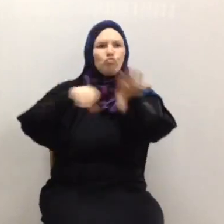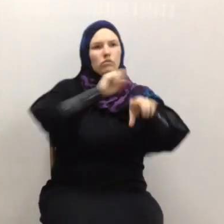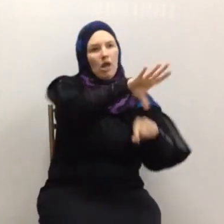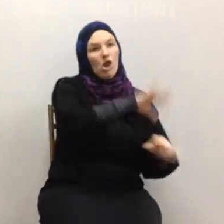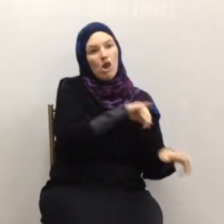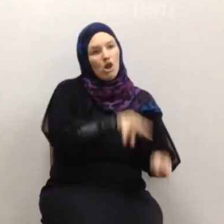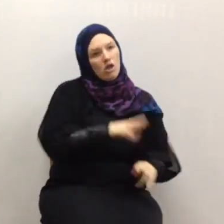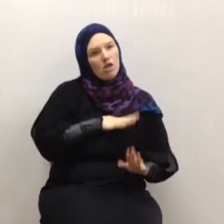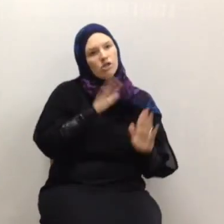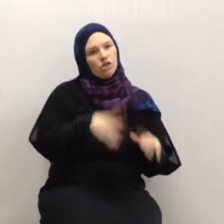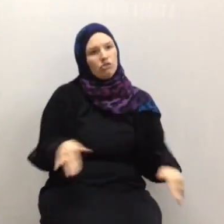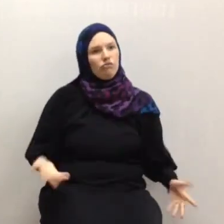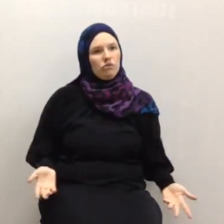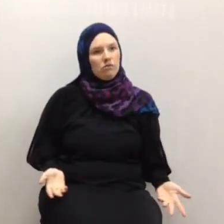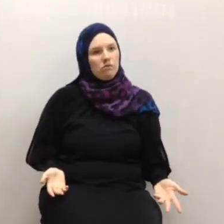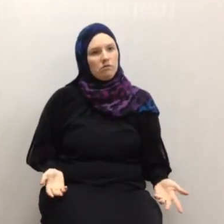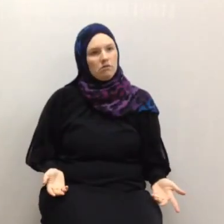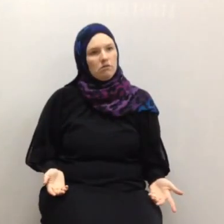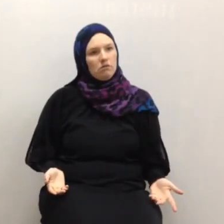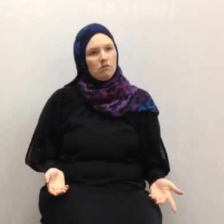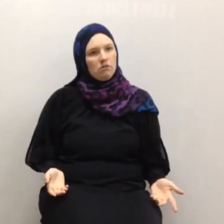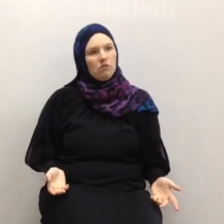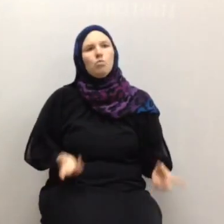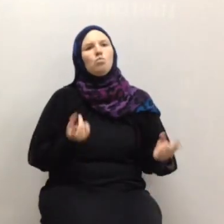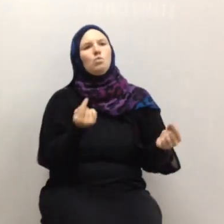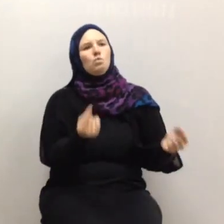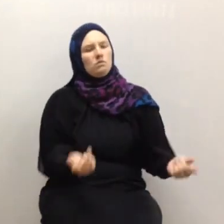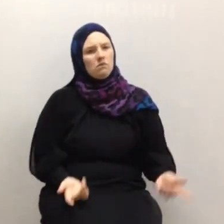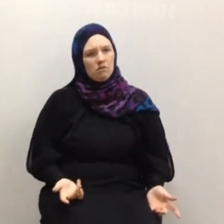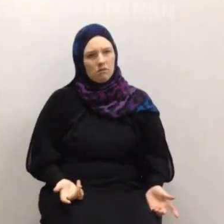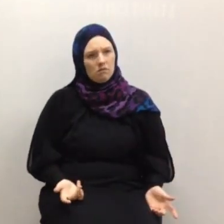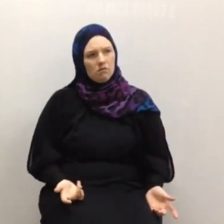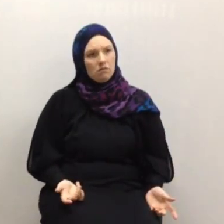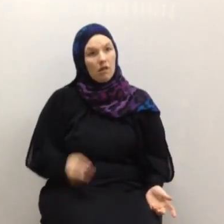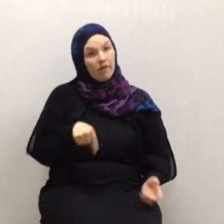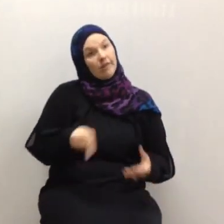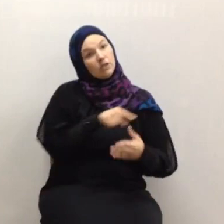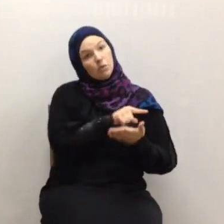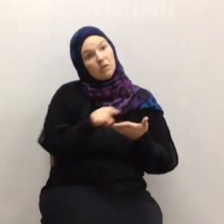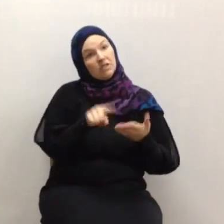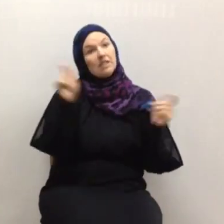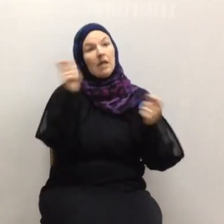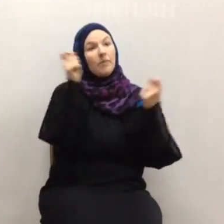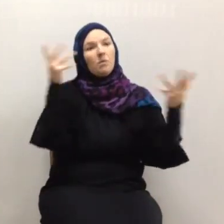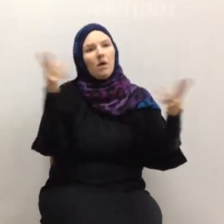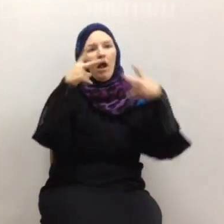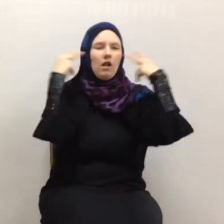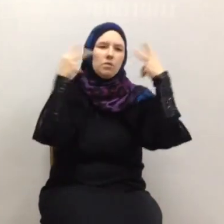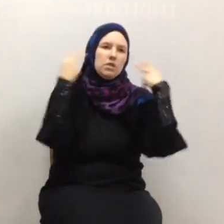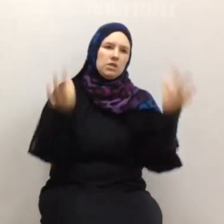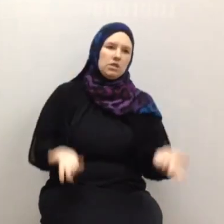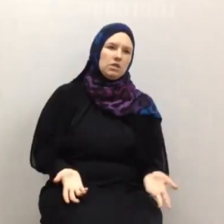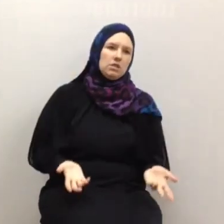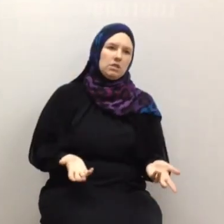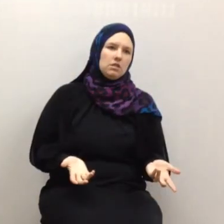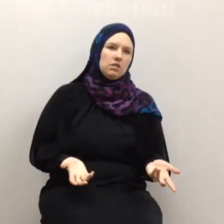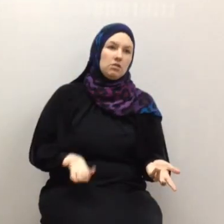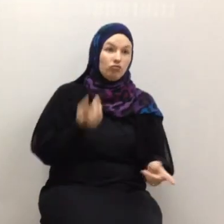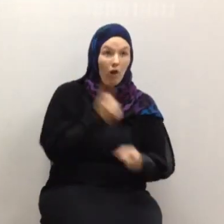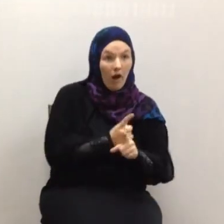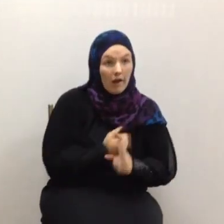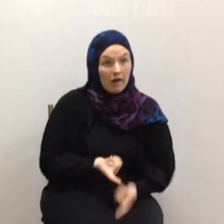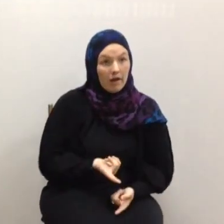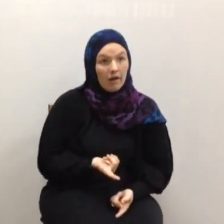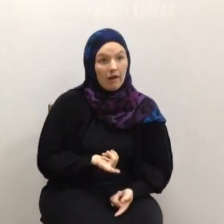What are they doing? This week they are celebrating Halloween, right? And in a few weeks they are going